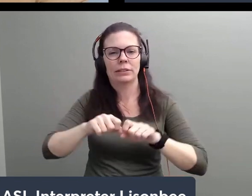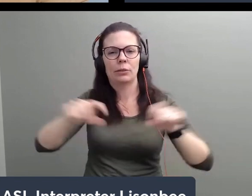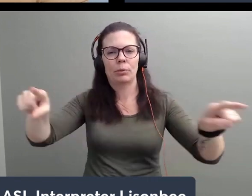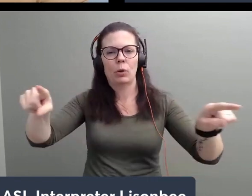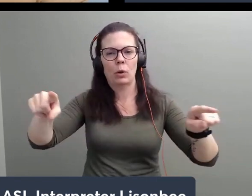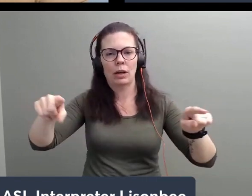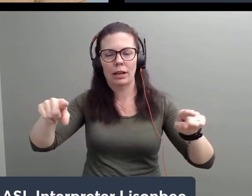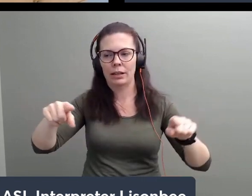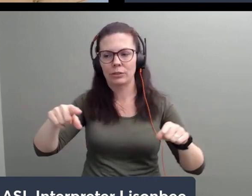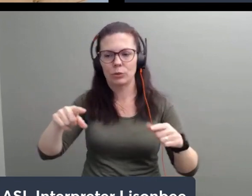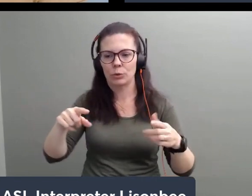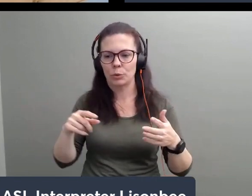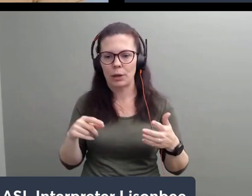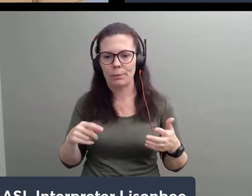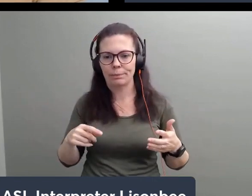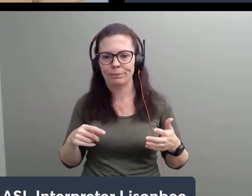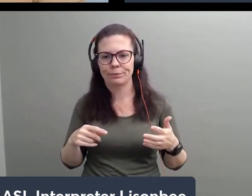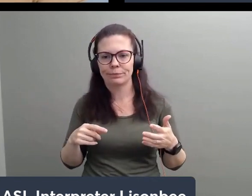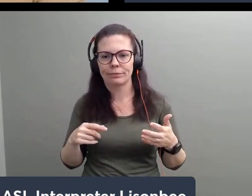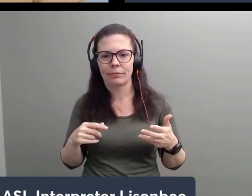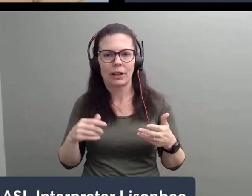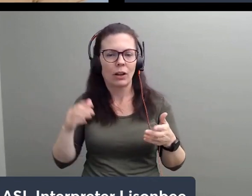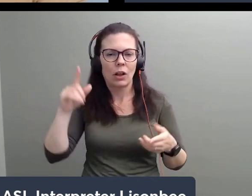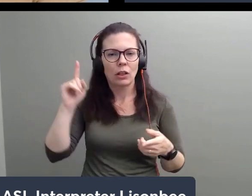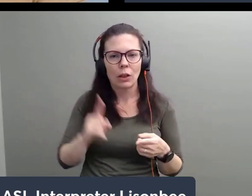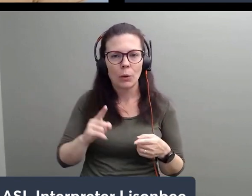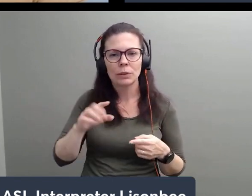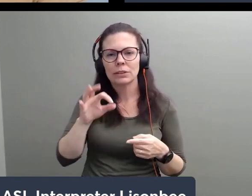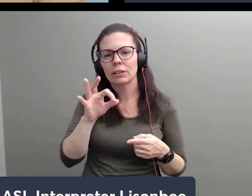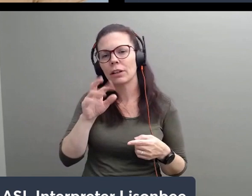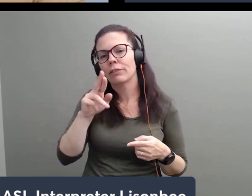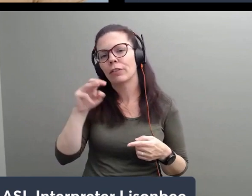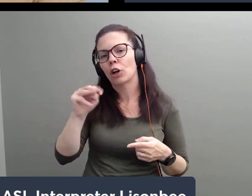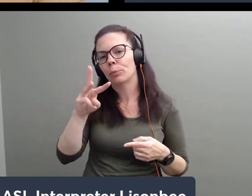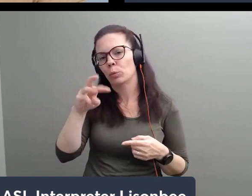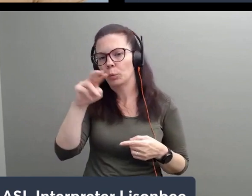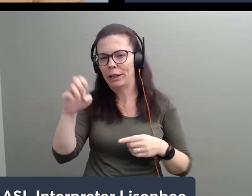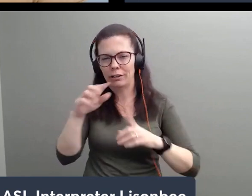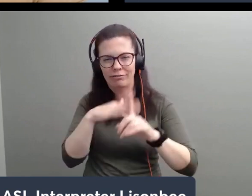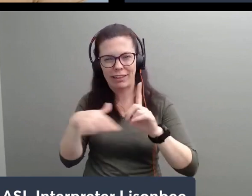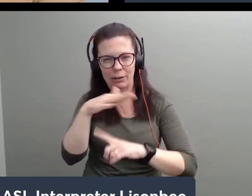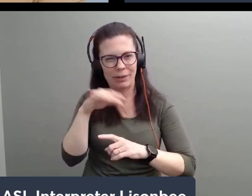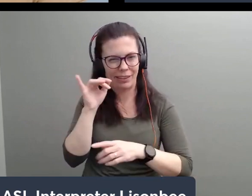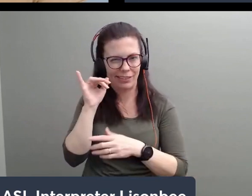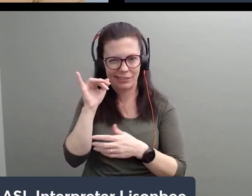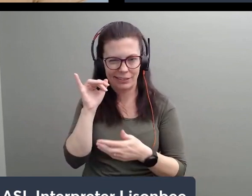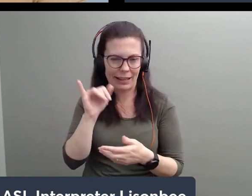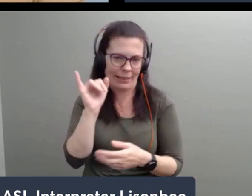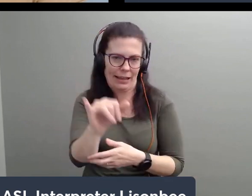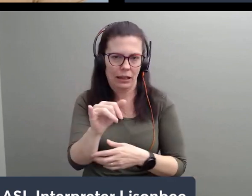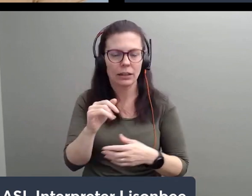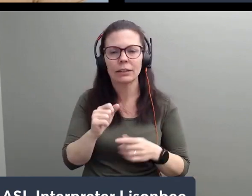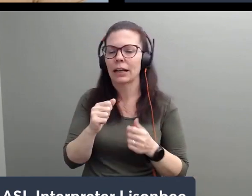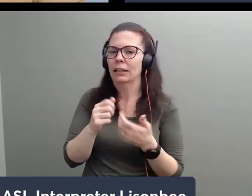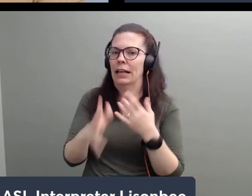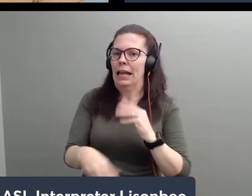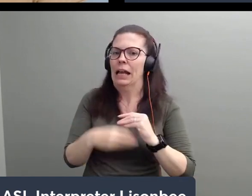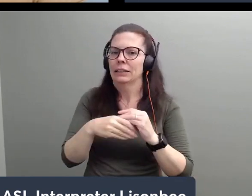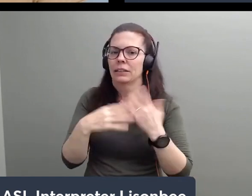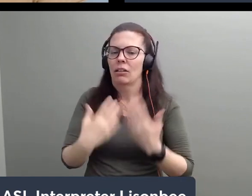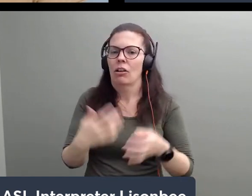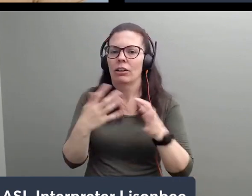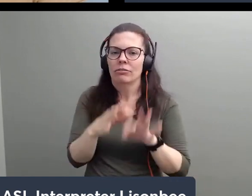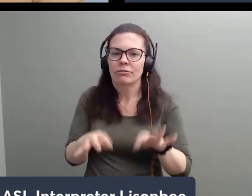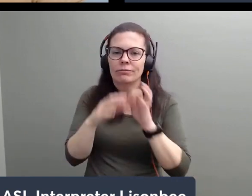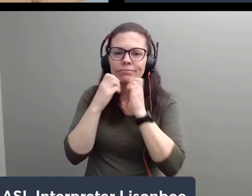lowest formal environment, such as that, right? This adds a lot of value because it saves you a ton of